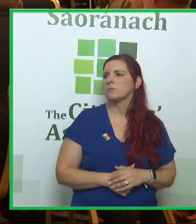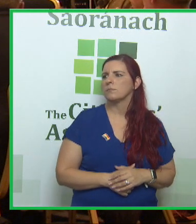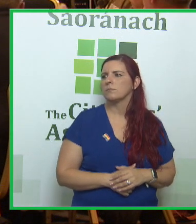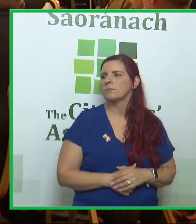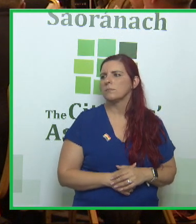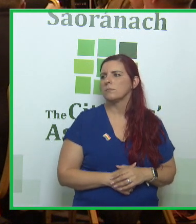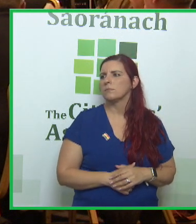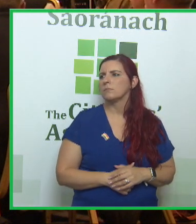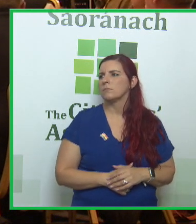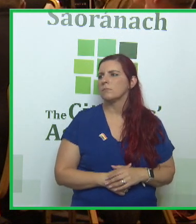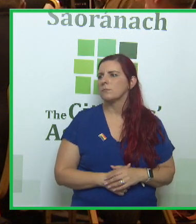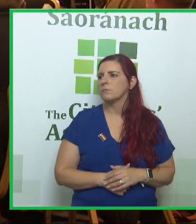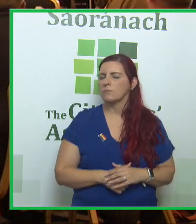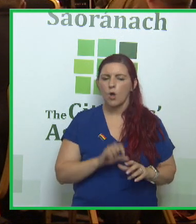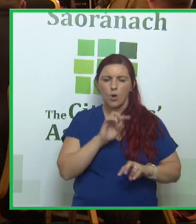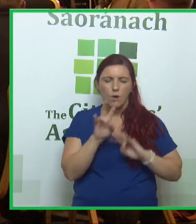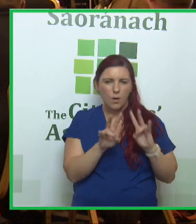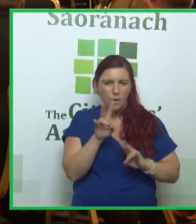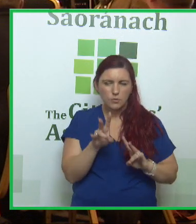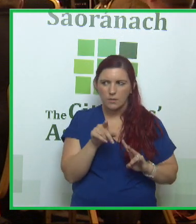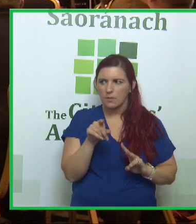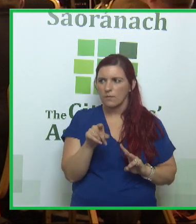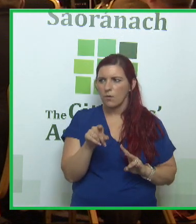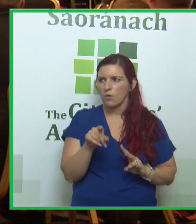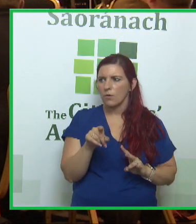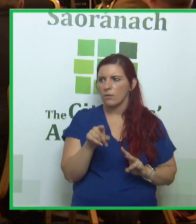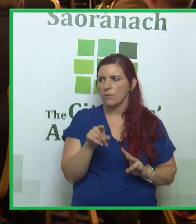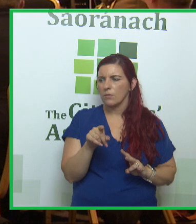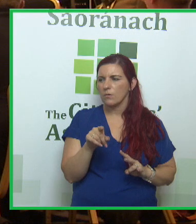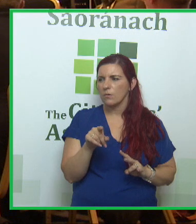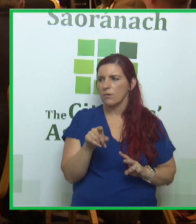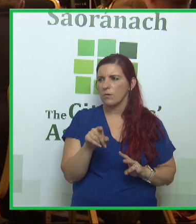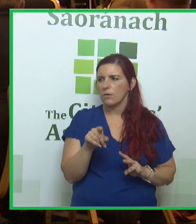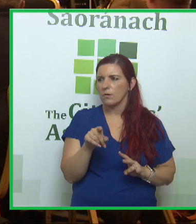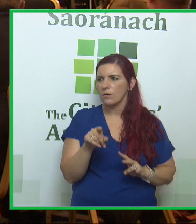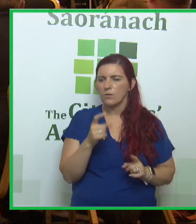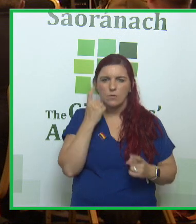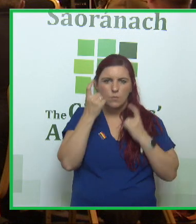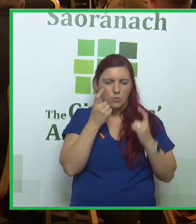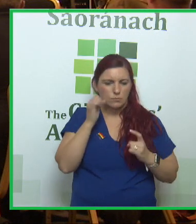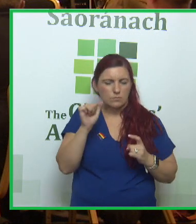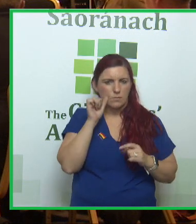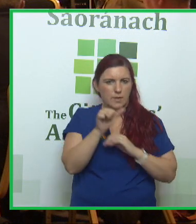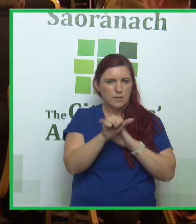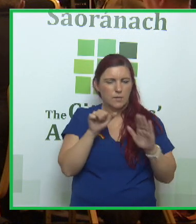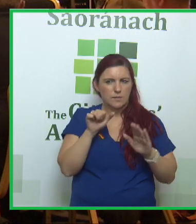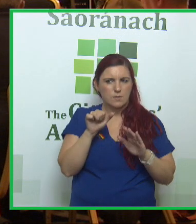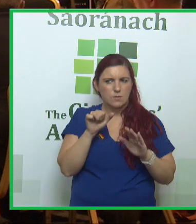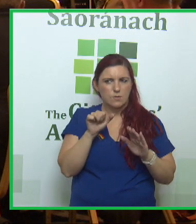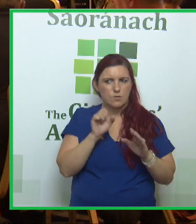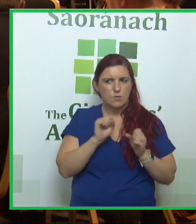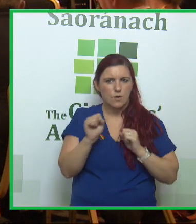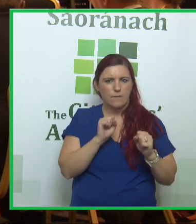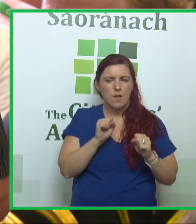Hi. More of a question towards Tony Duffin. Just wondering what experiences does outreach services have regarding pushback